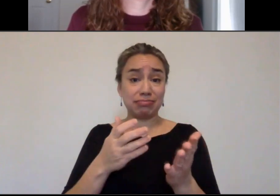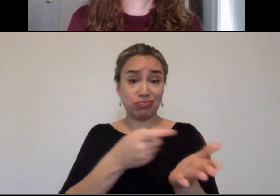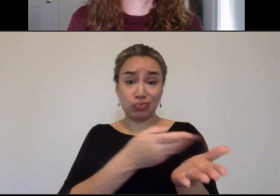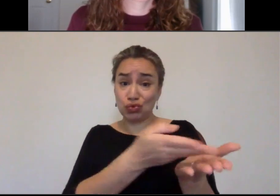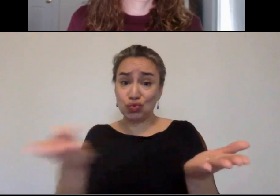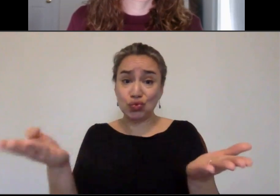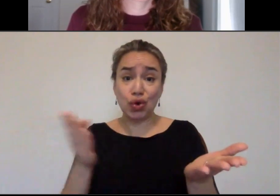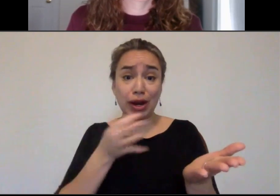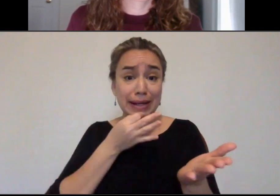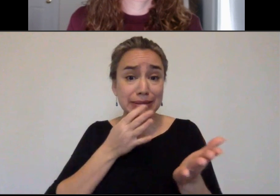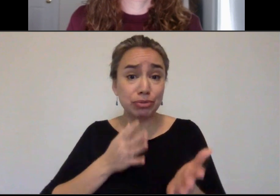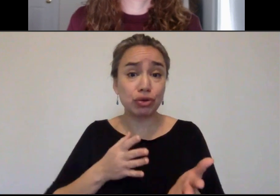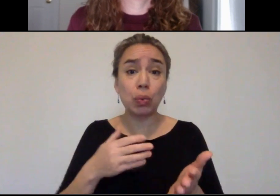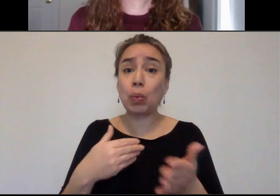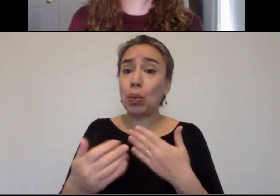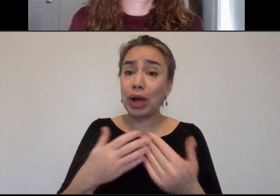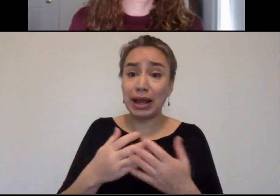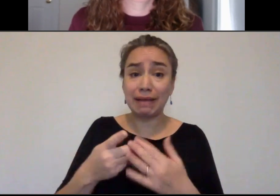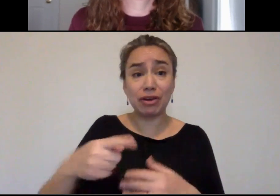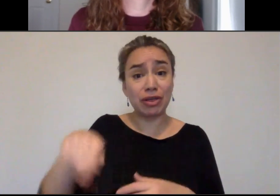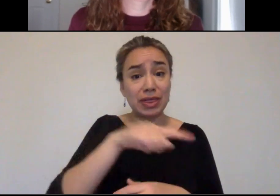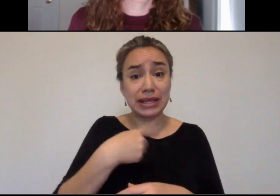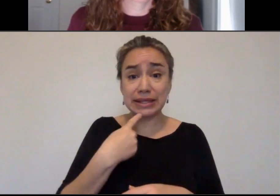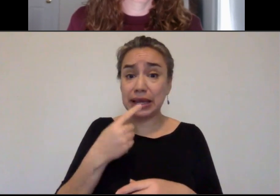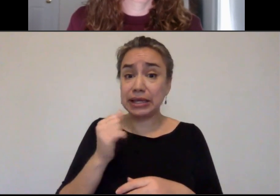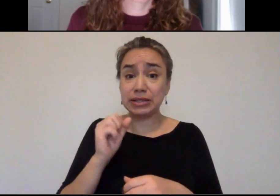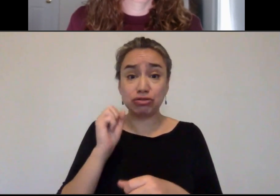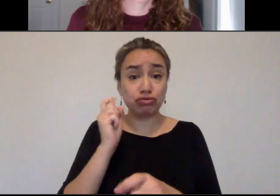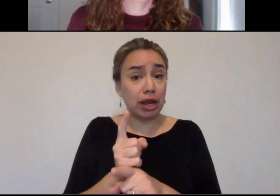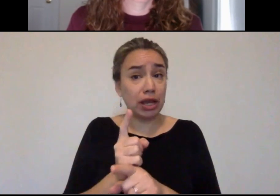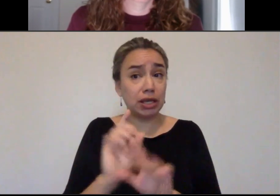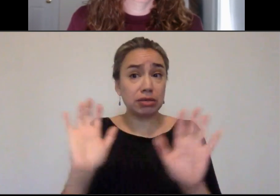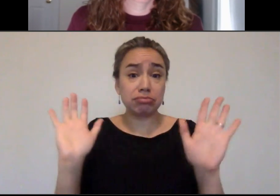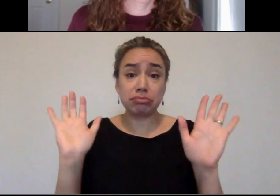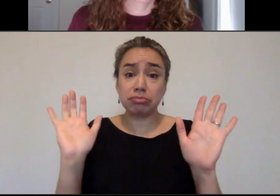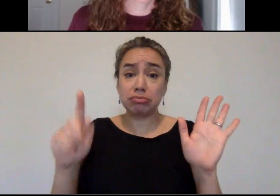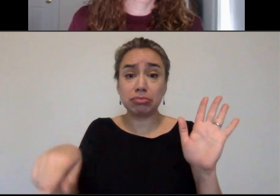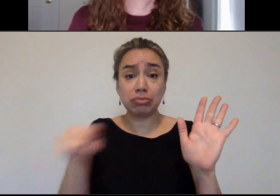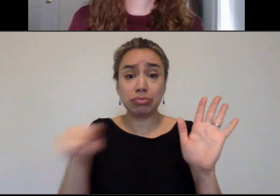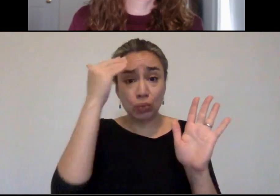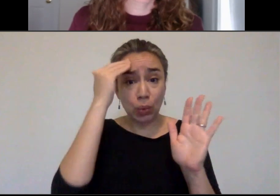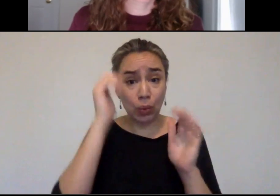anything they say is right. I mean, that's they